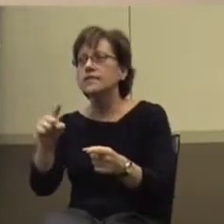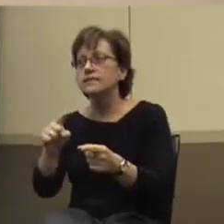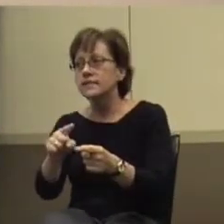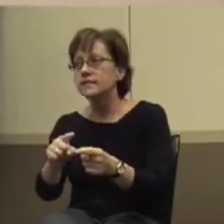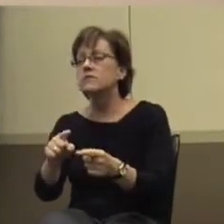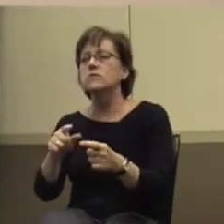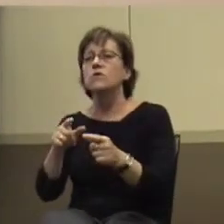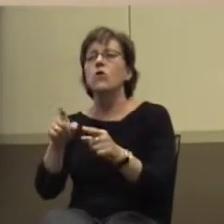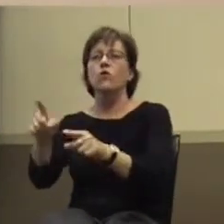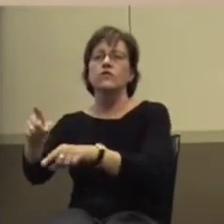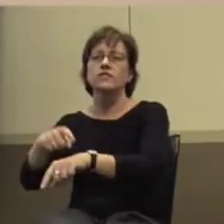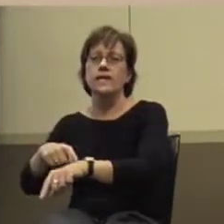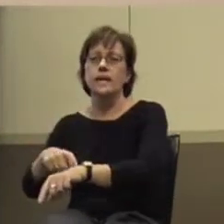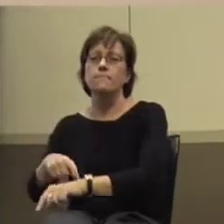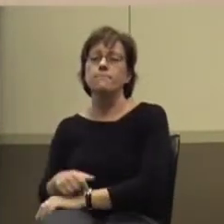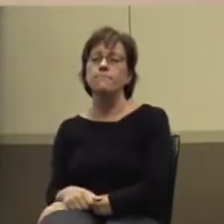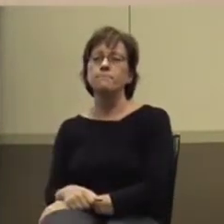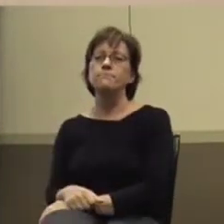So this can be good for those